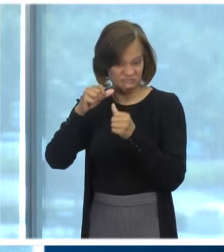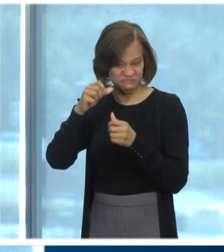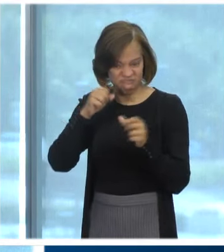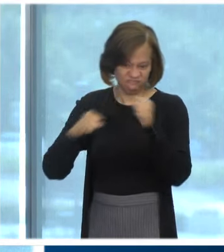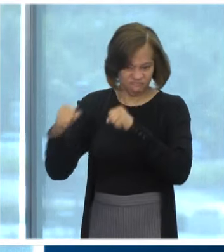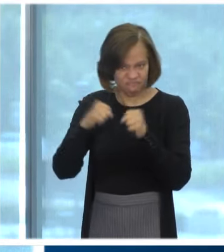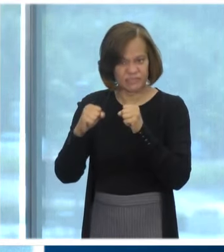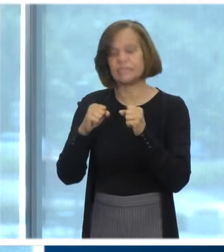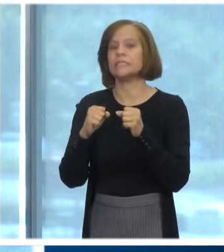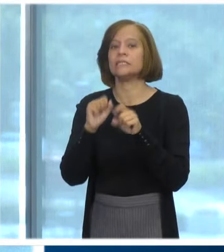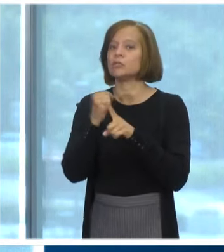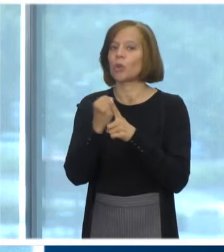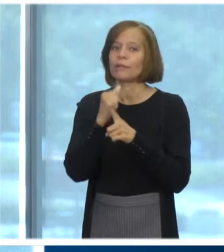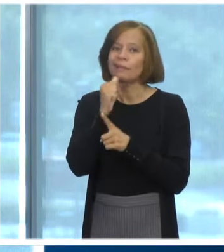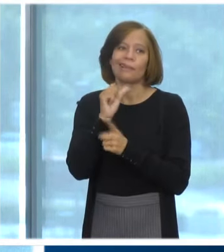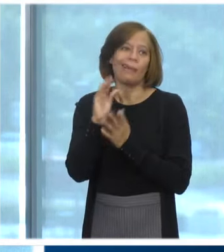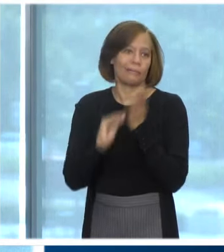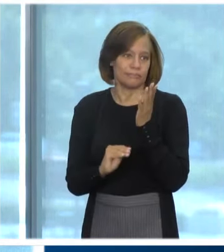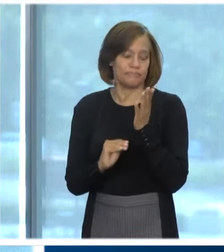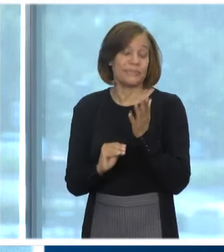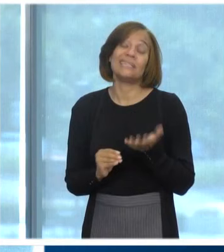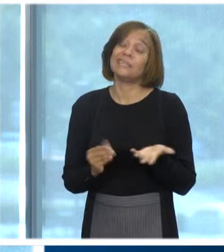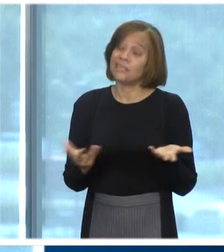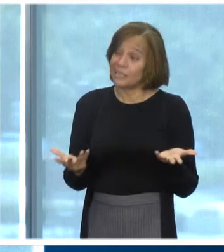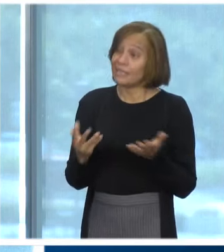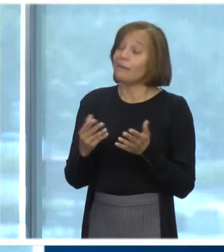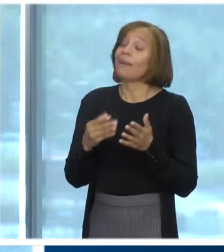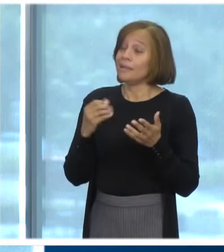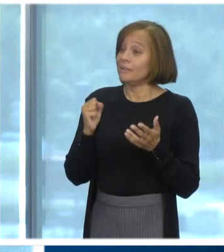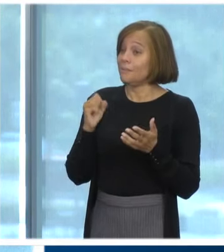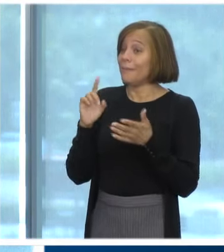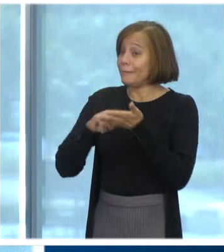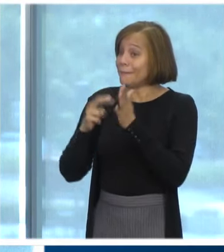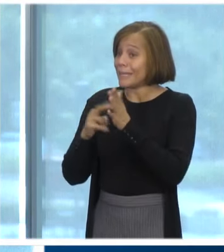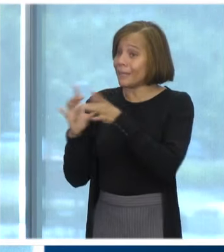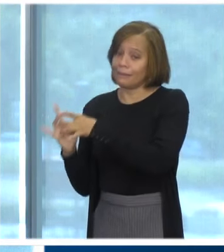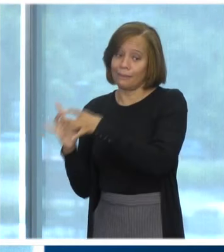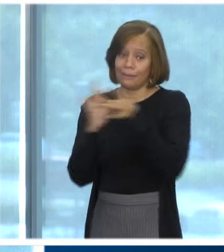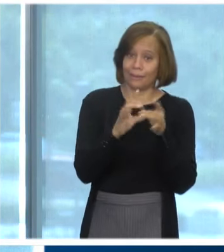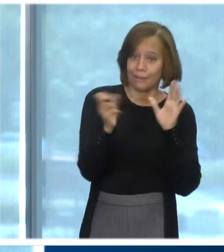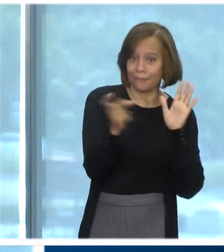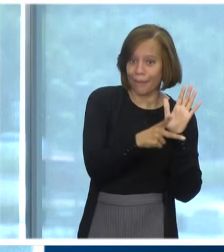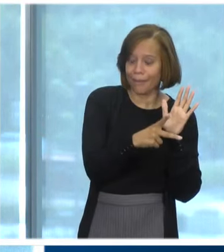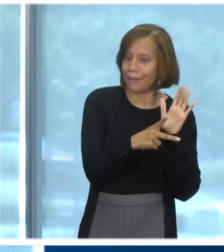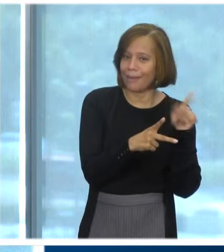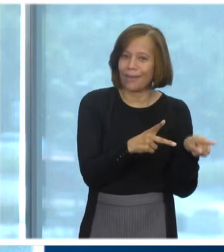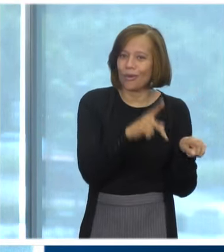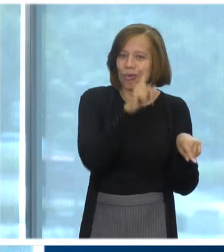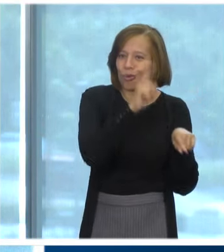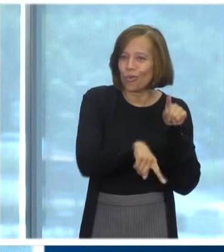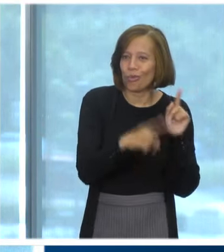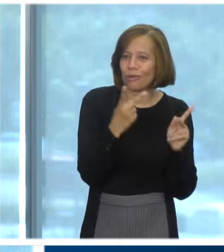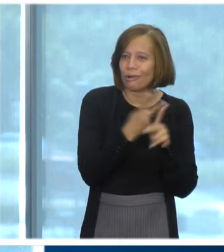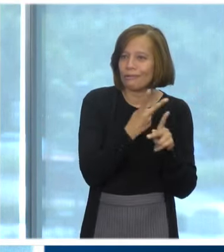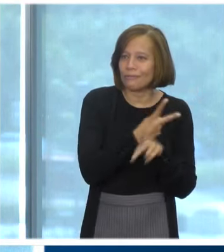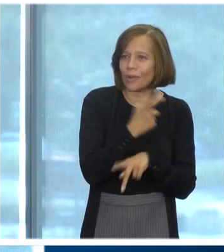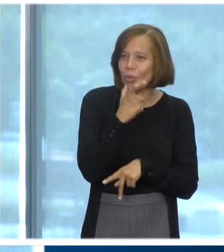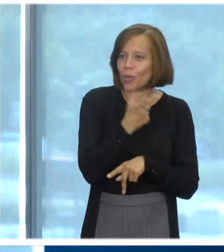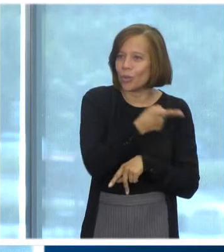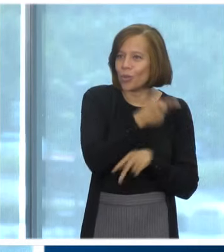back to our original point, it contributed to the difficulty of identifying officers whom citizens recorded and had videotapes